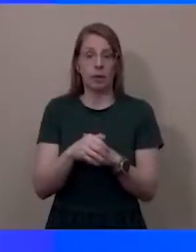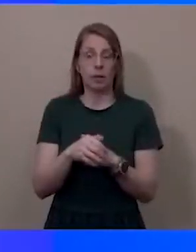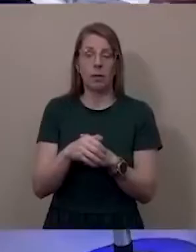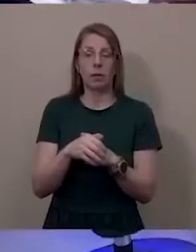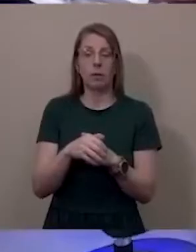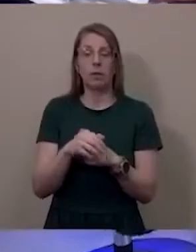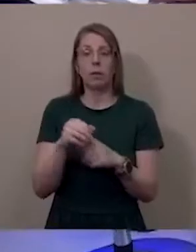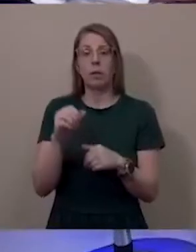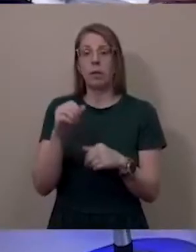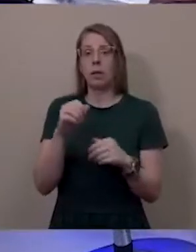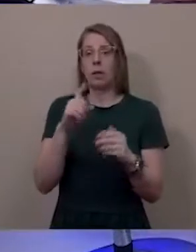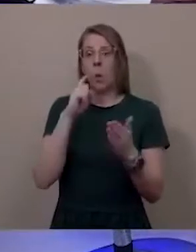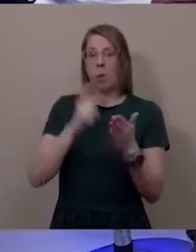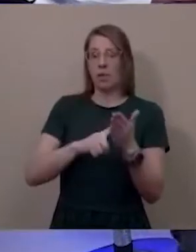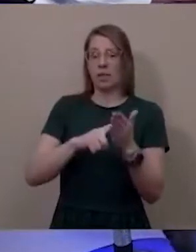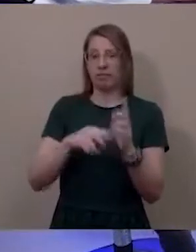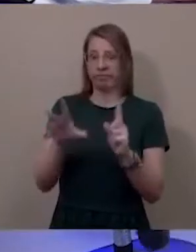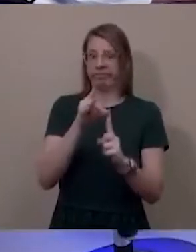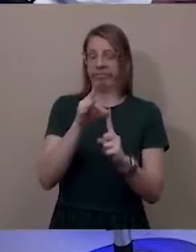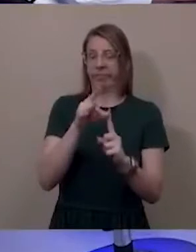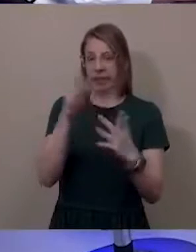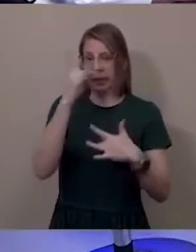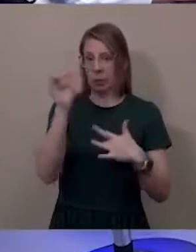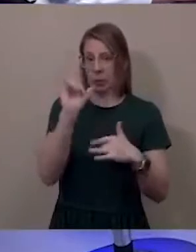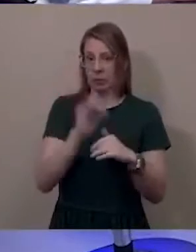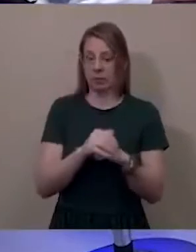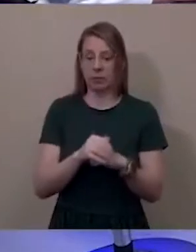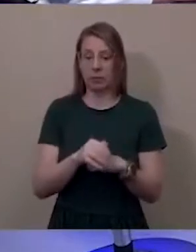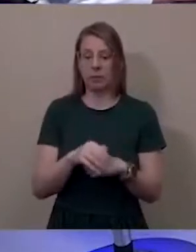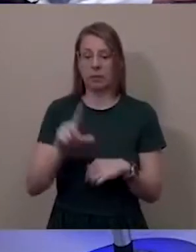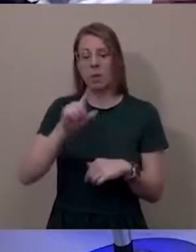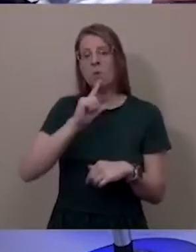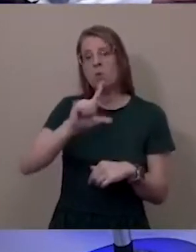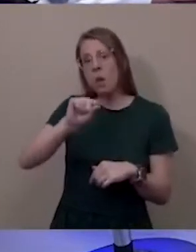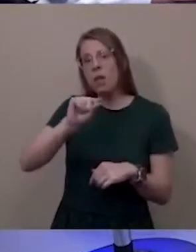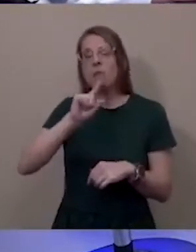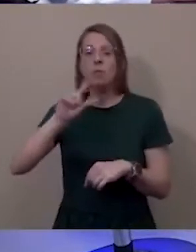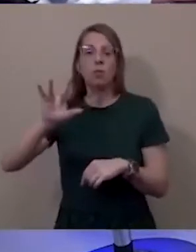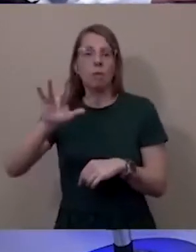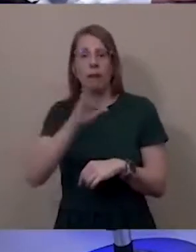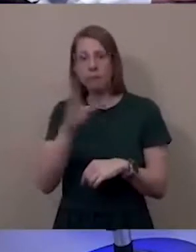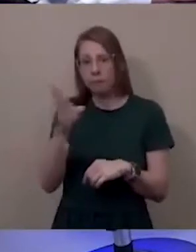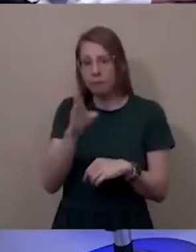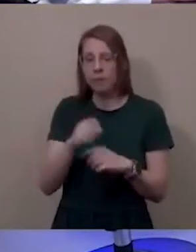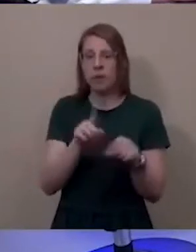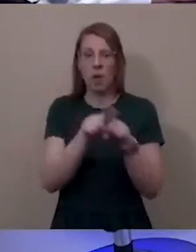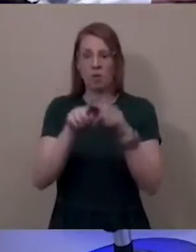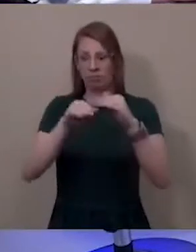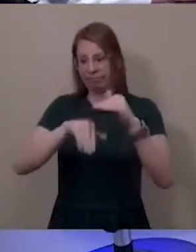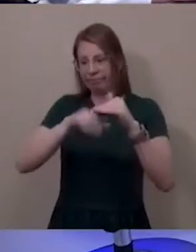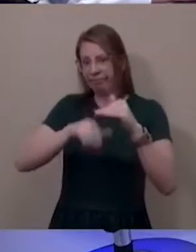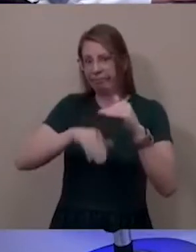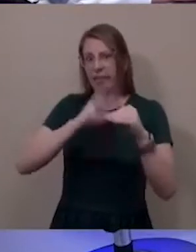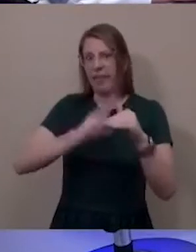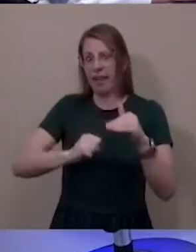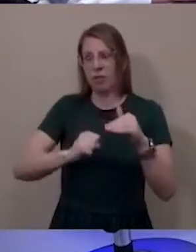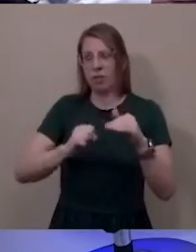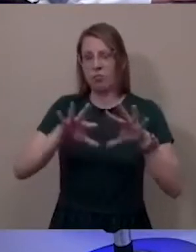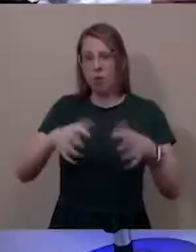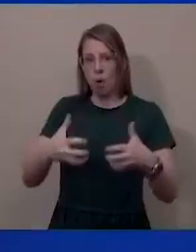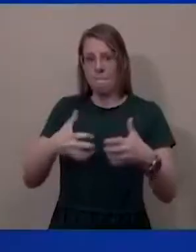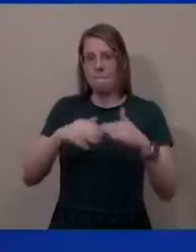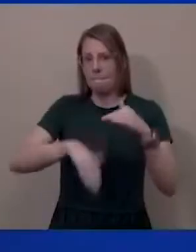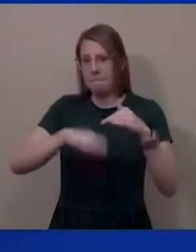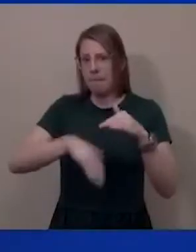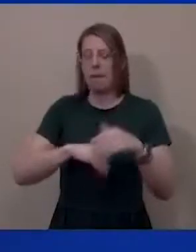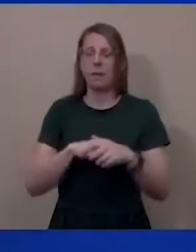18 to 25-year-old age group, 20-25% of folks have had it too. So I think, you know, even in the lower age group, there's a younger age group beyond that. And